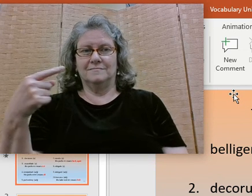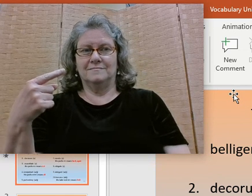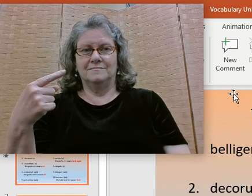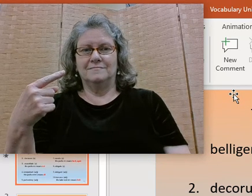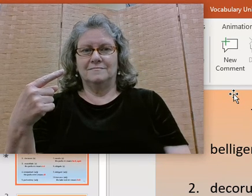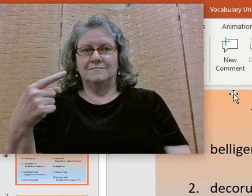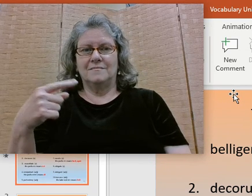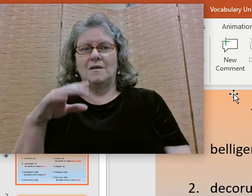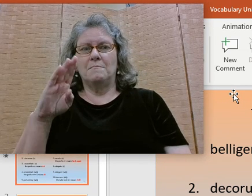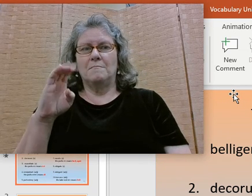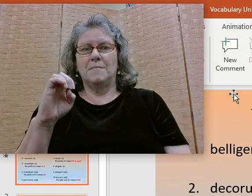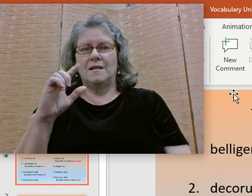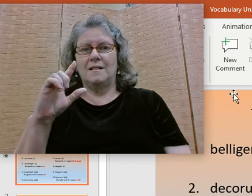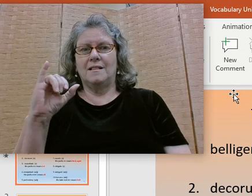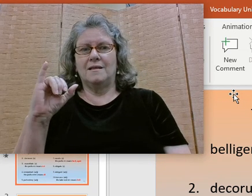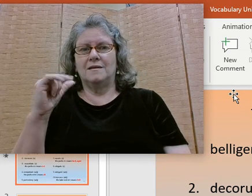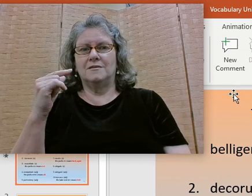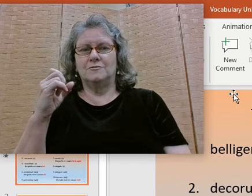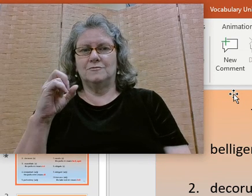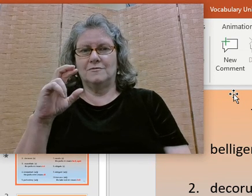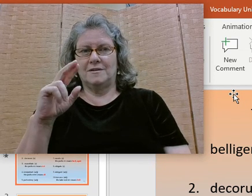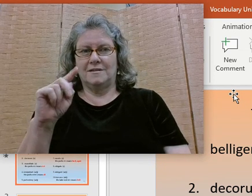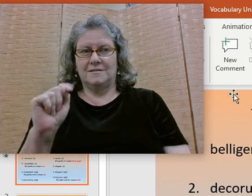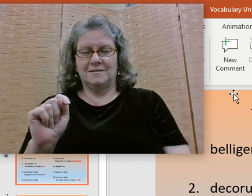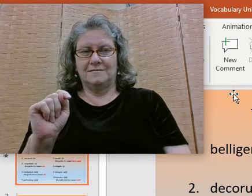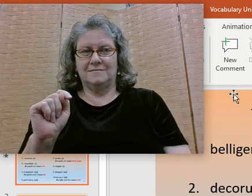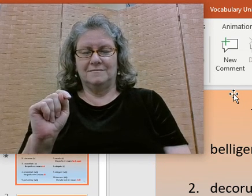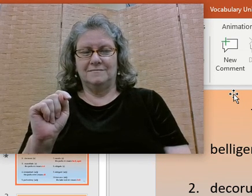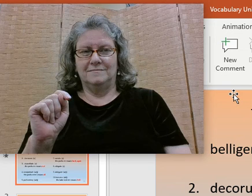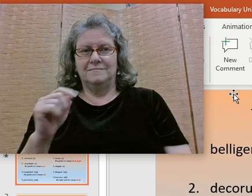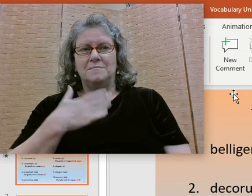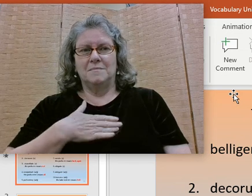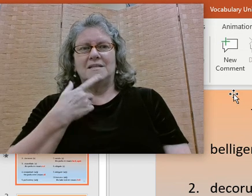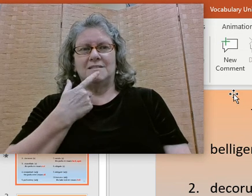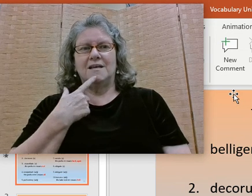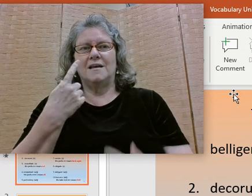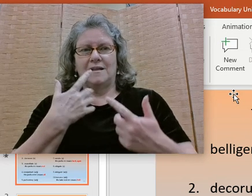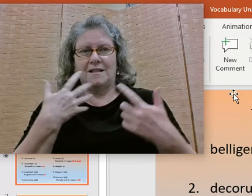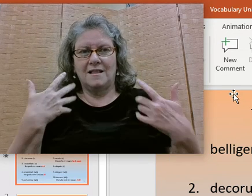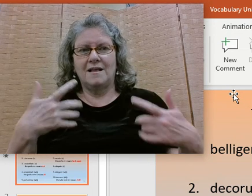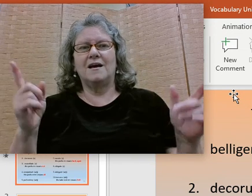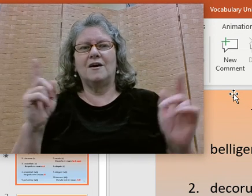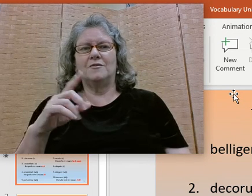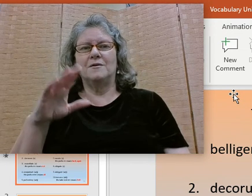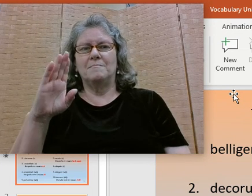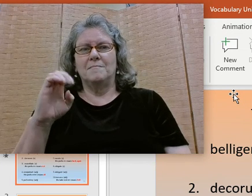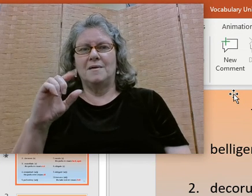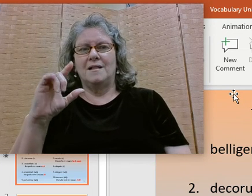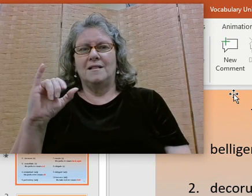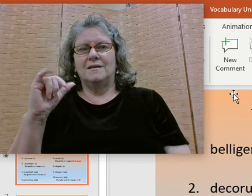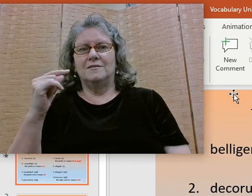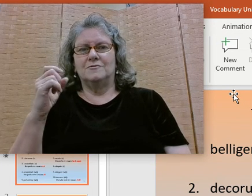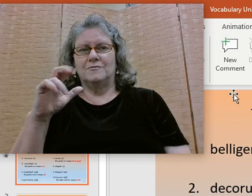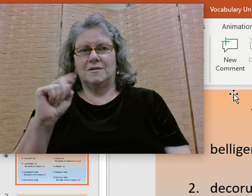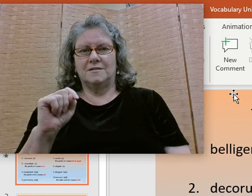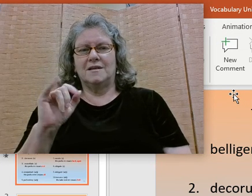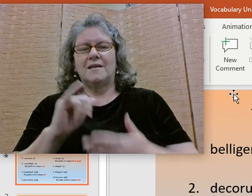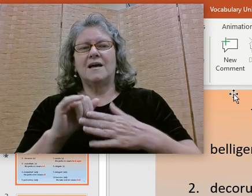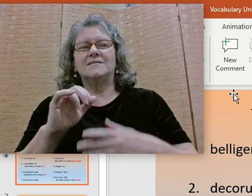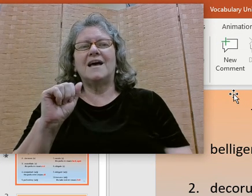is belligerent. Please repeat it out loud. Belligerent. This word is an adjective.